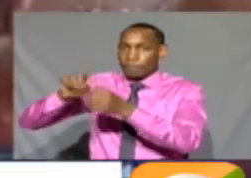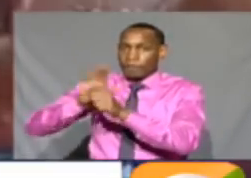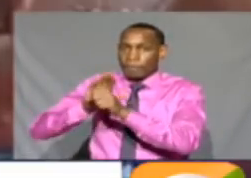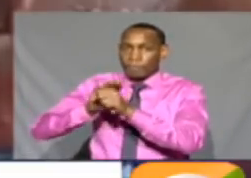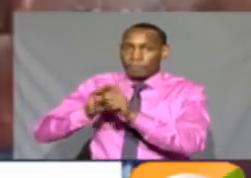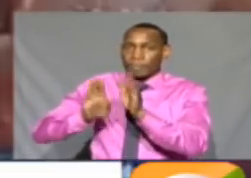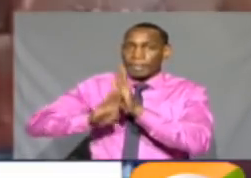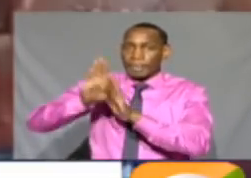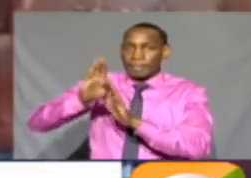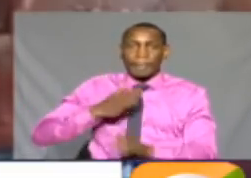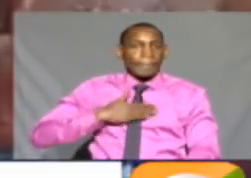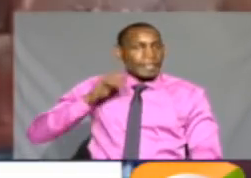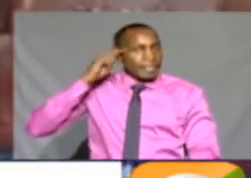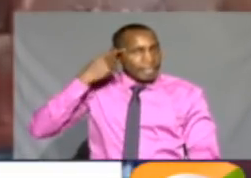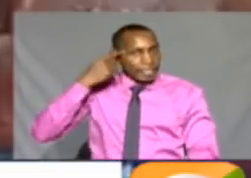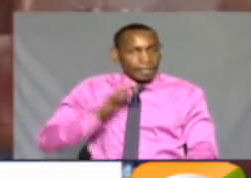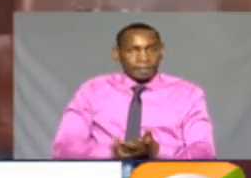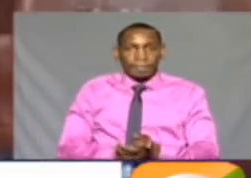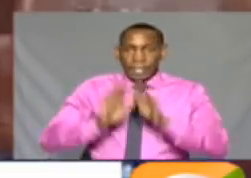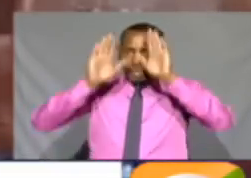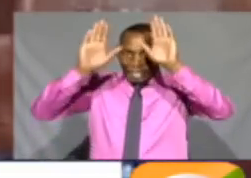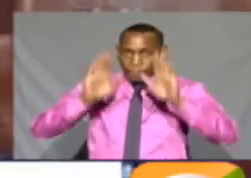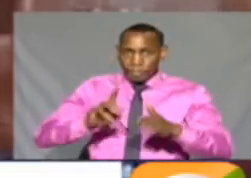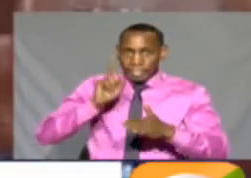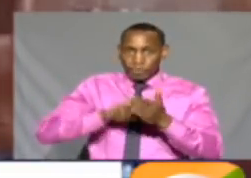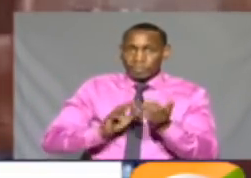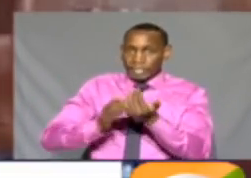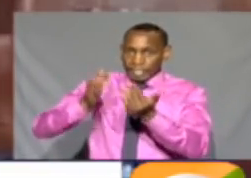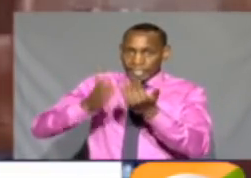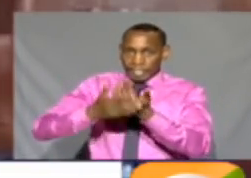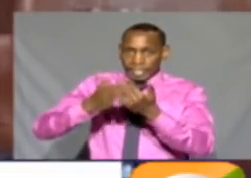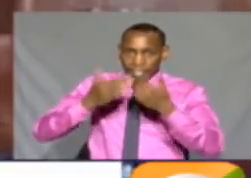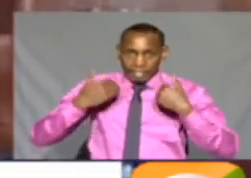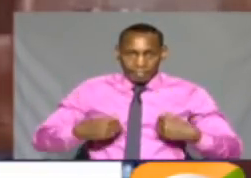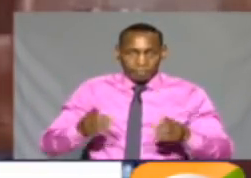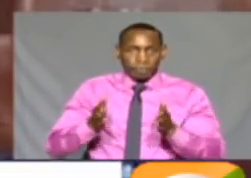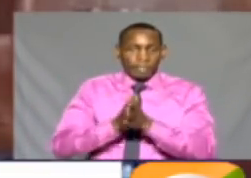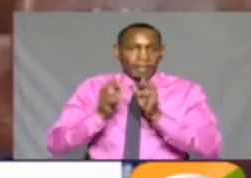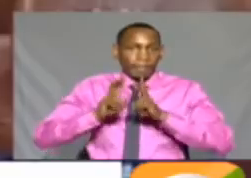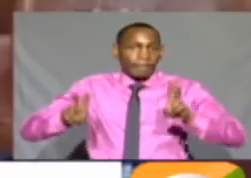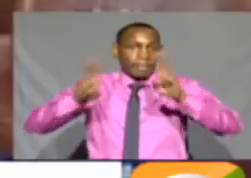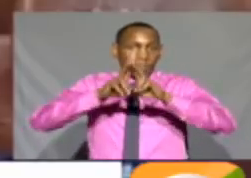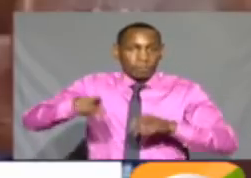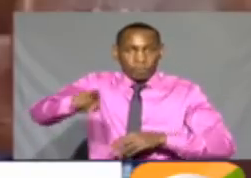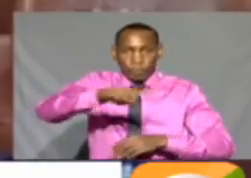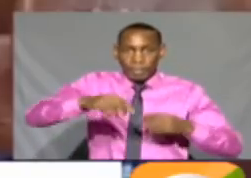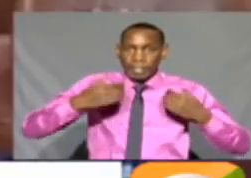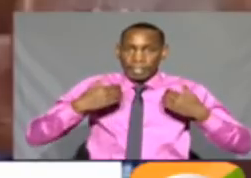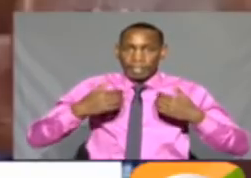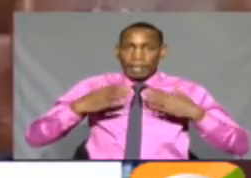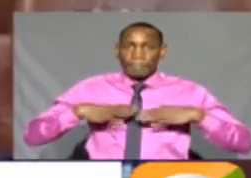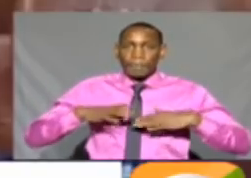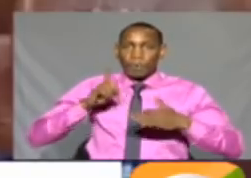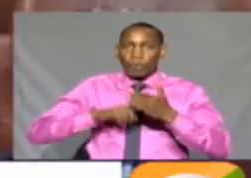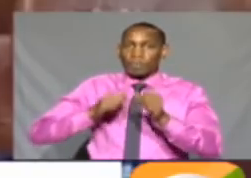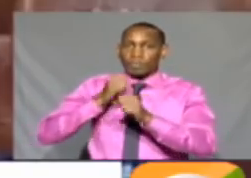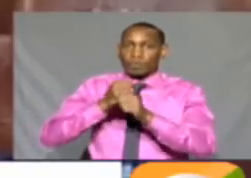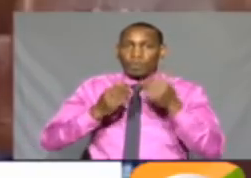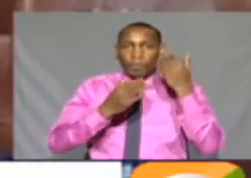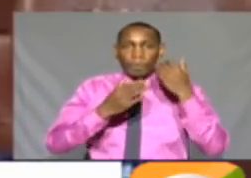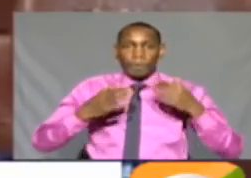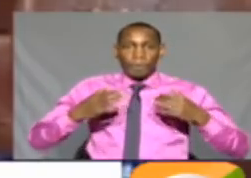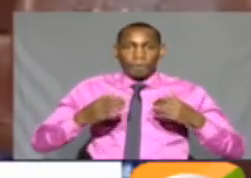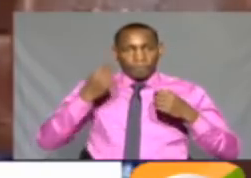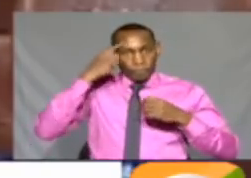bill, I think ultimately we need to look at ourselves inherently, our values as a people, on what we do for the least in our